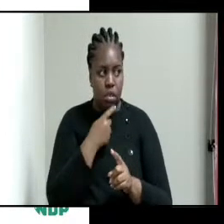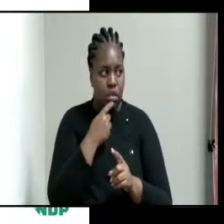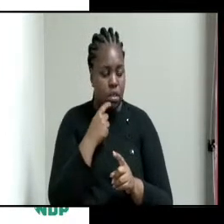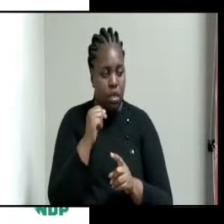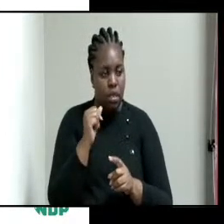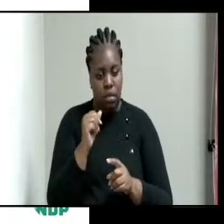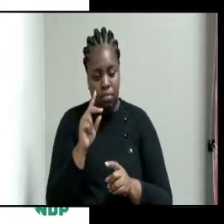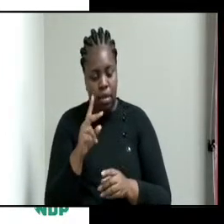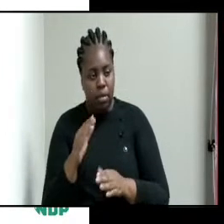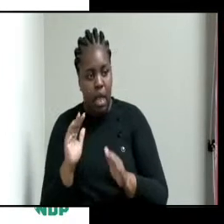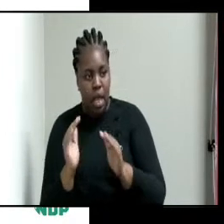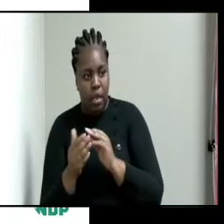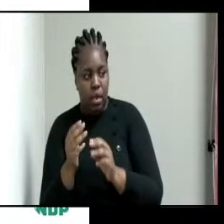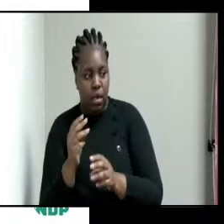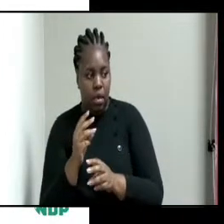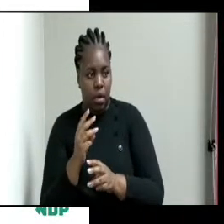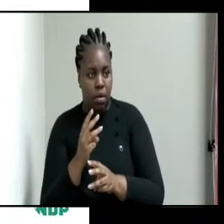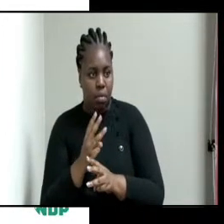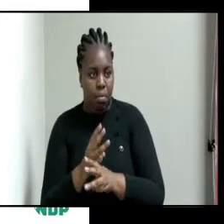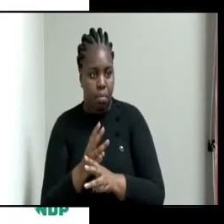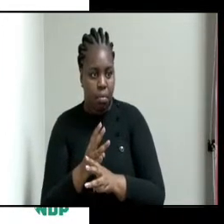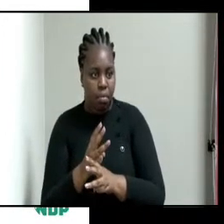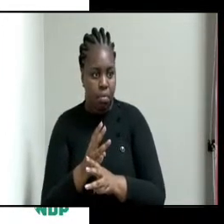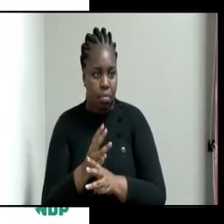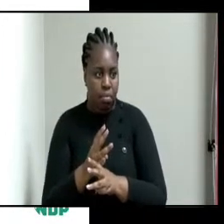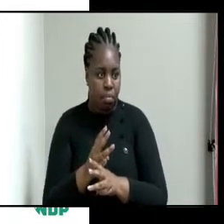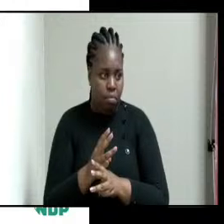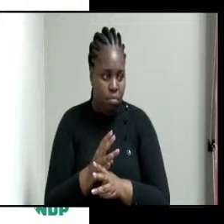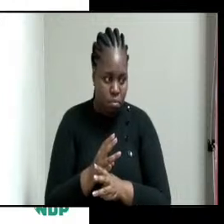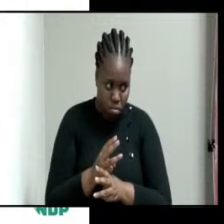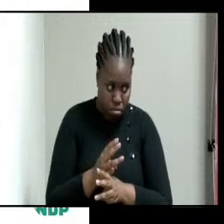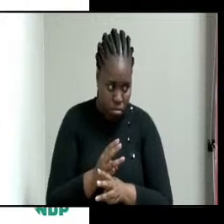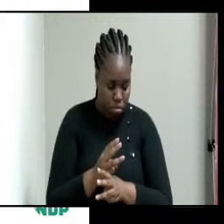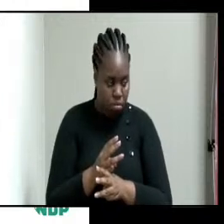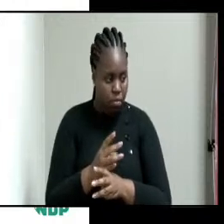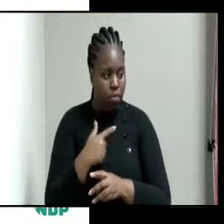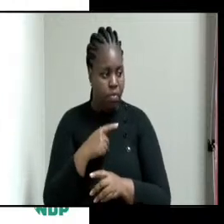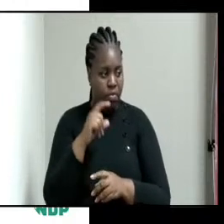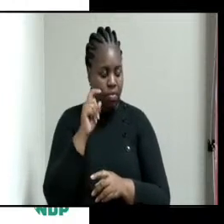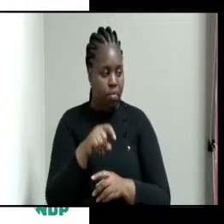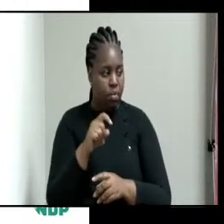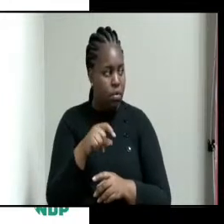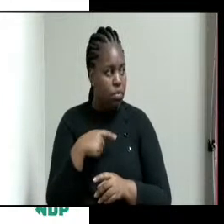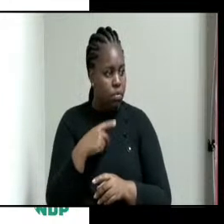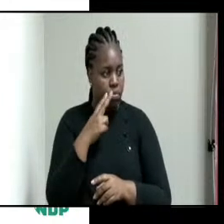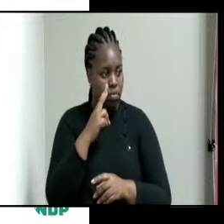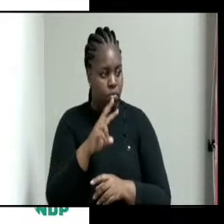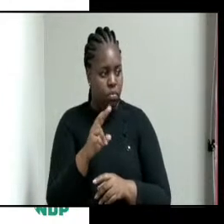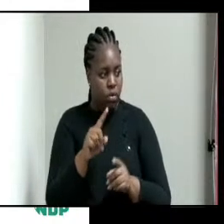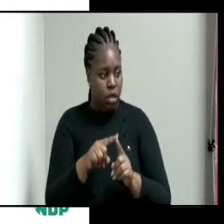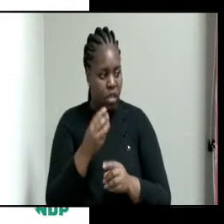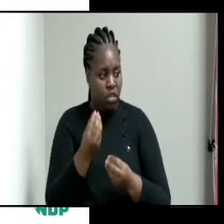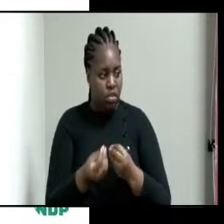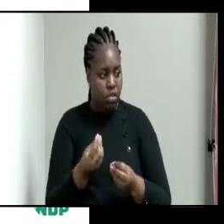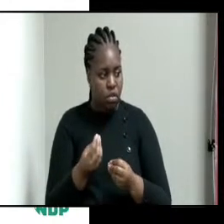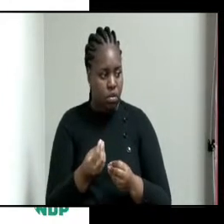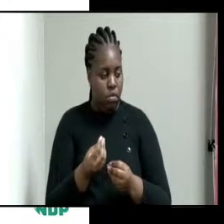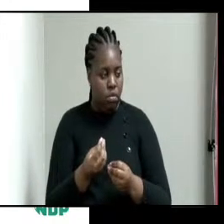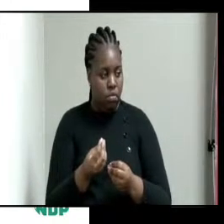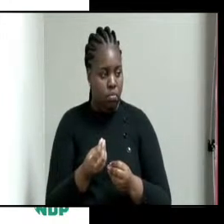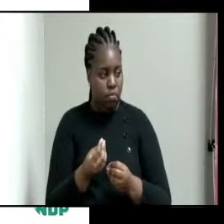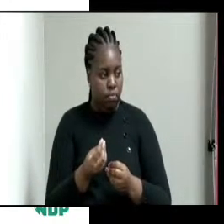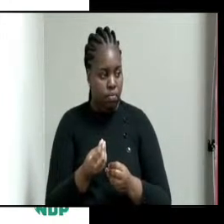of parents. So this mode acknowledges the methodology that we should be looking at a child as a unit of